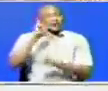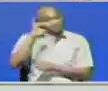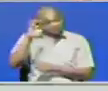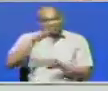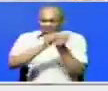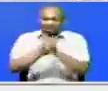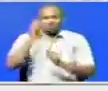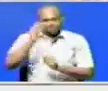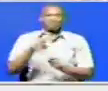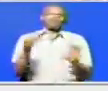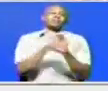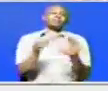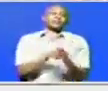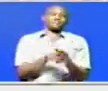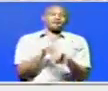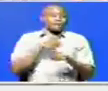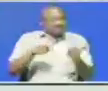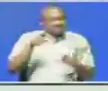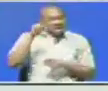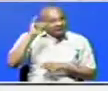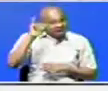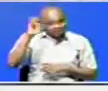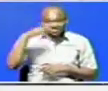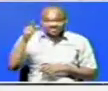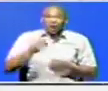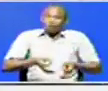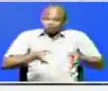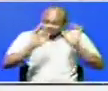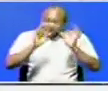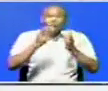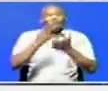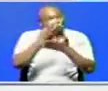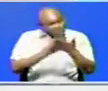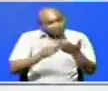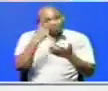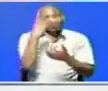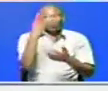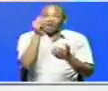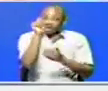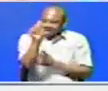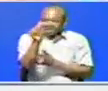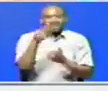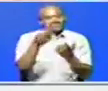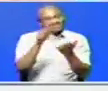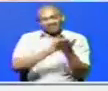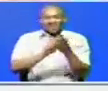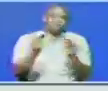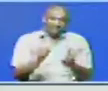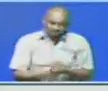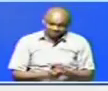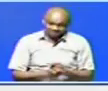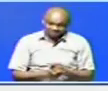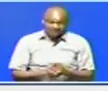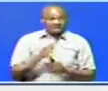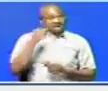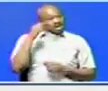reformed. However, IEBC says NASA has not signed the official Form 24A confirming the decision. Al Ghurair will